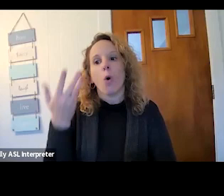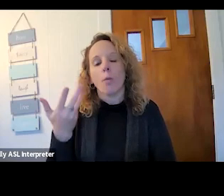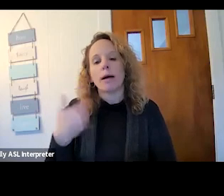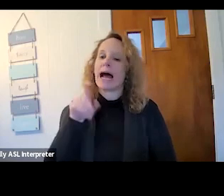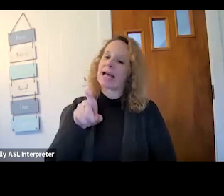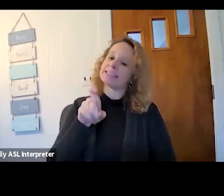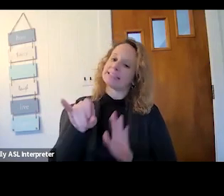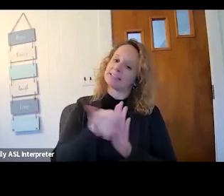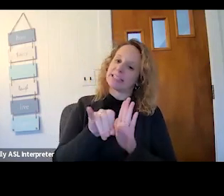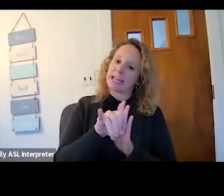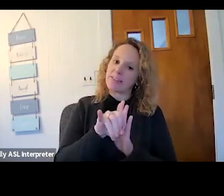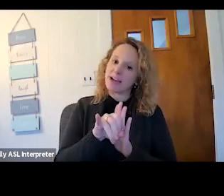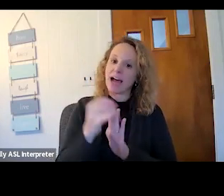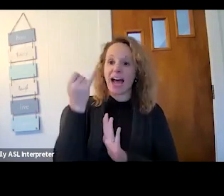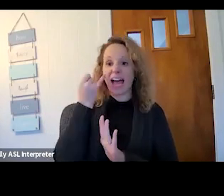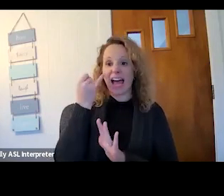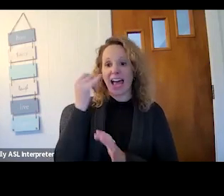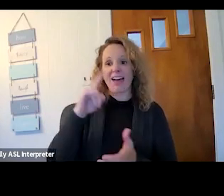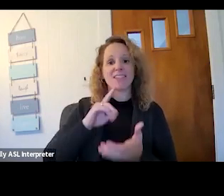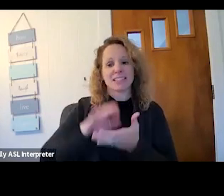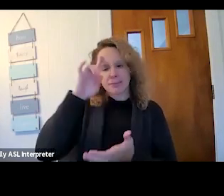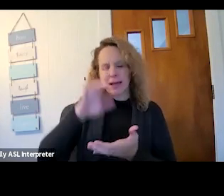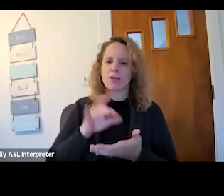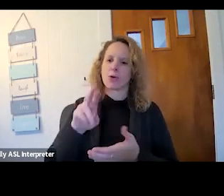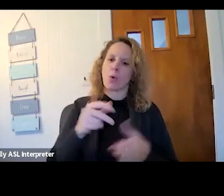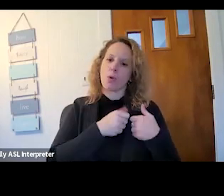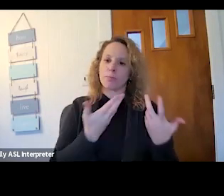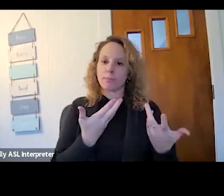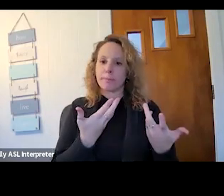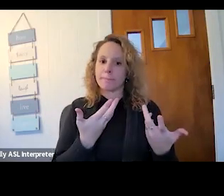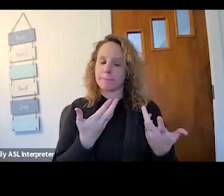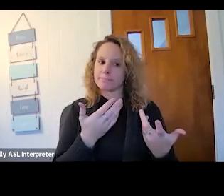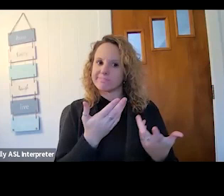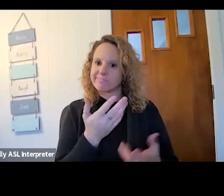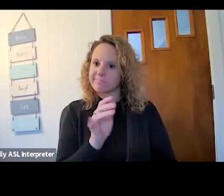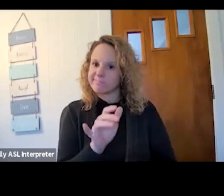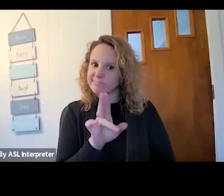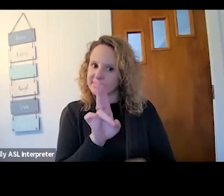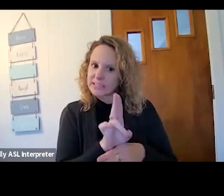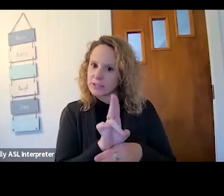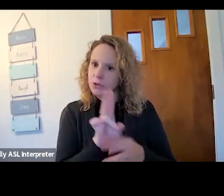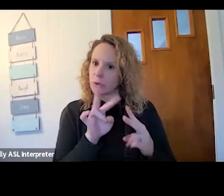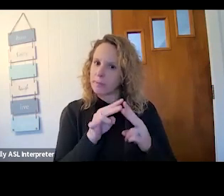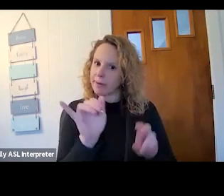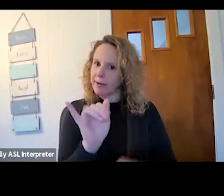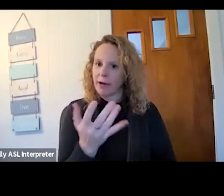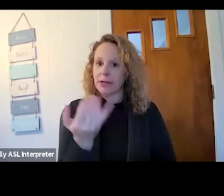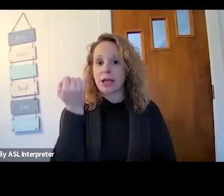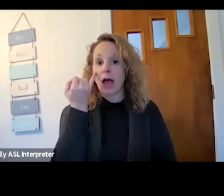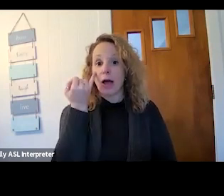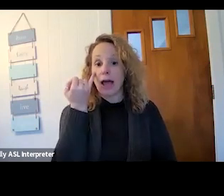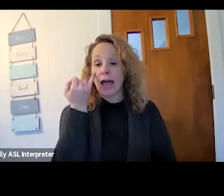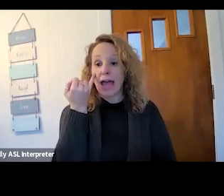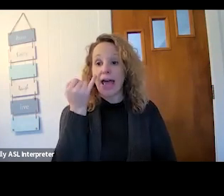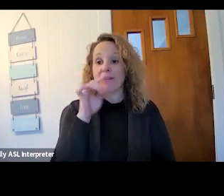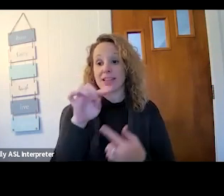to identify if their spouse or their significant other is also their using partner. And at that time, I